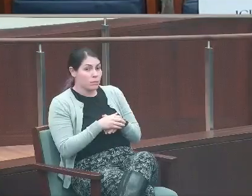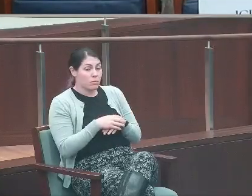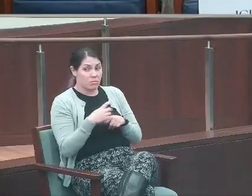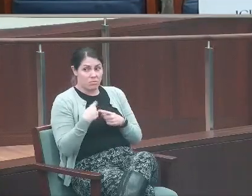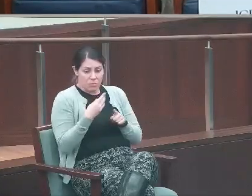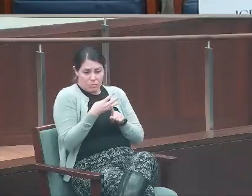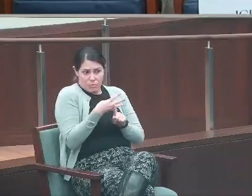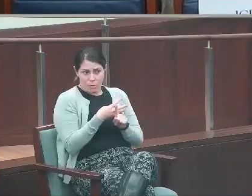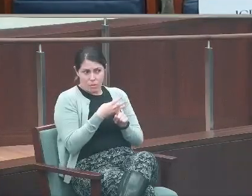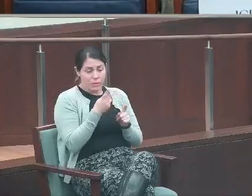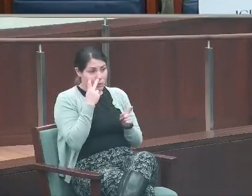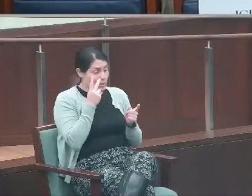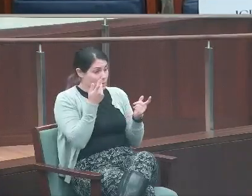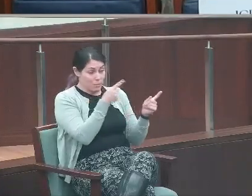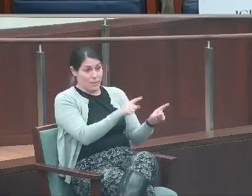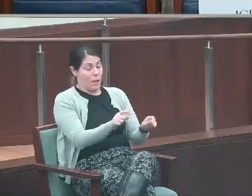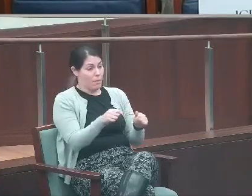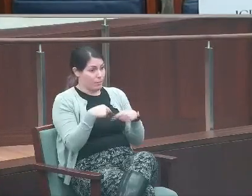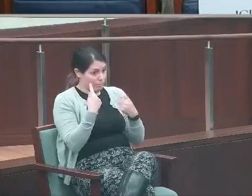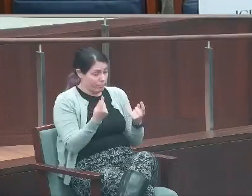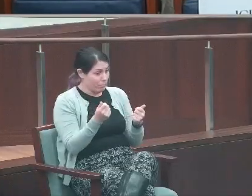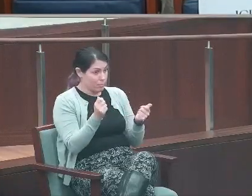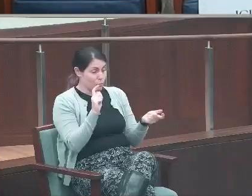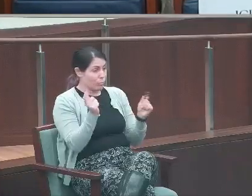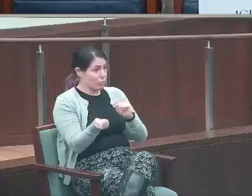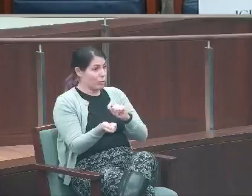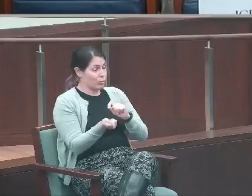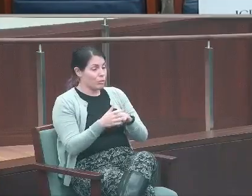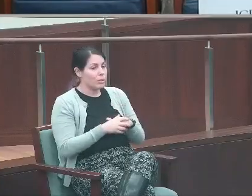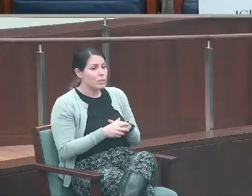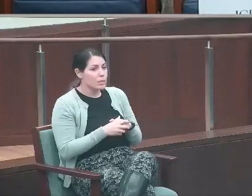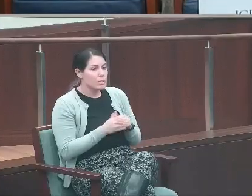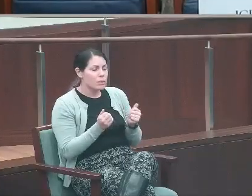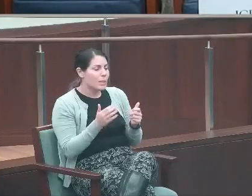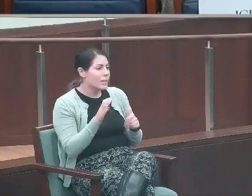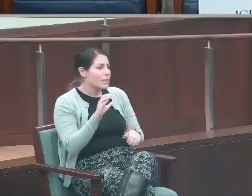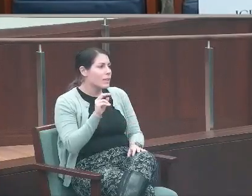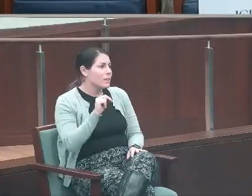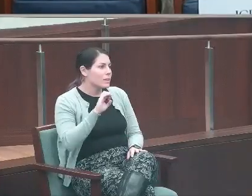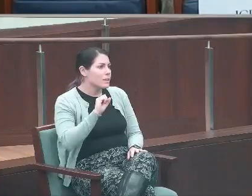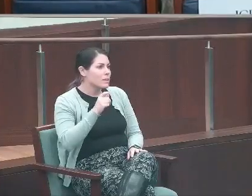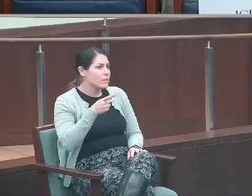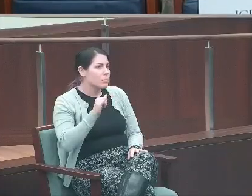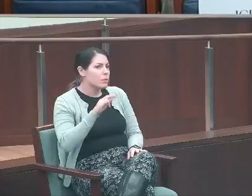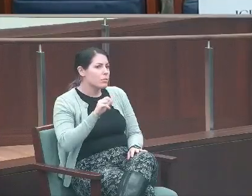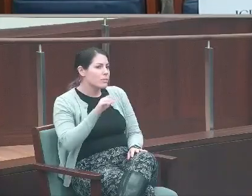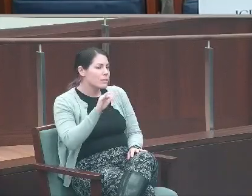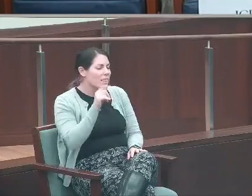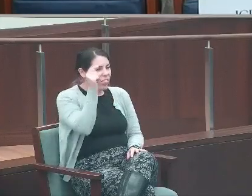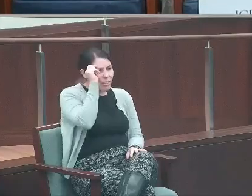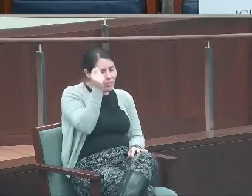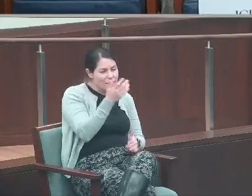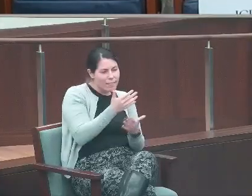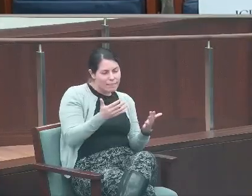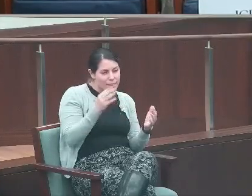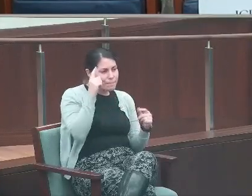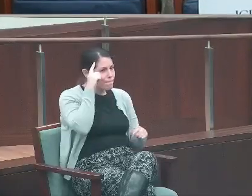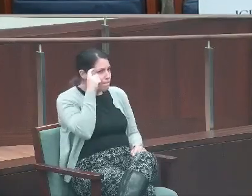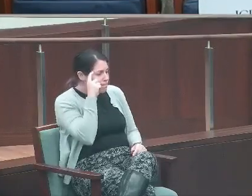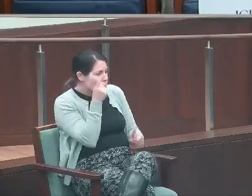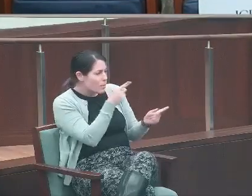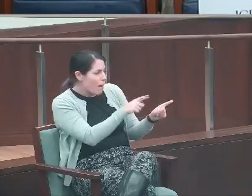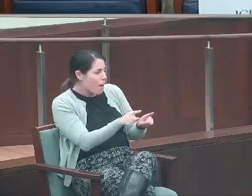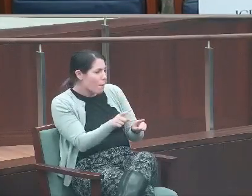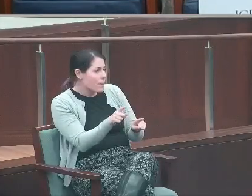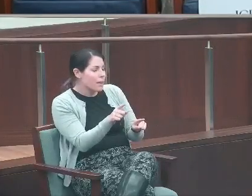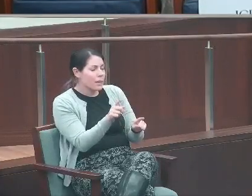know what time is anymore. And so whether it is these conspiracy theories fueling dehumanizing policies, targeting a variety of